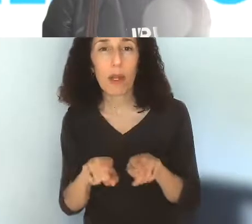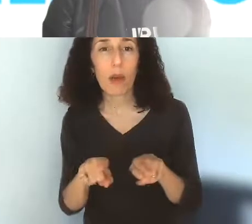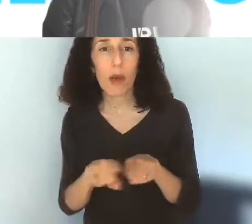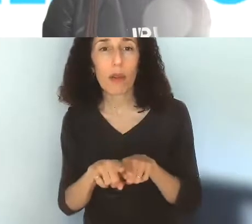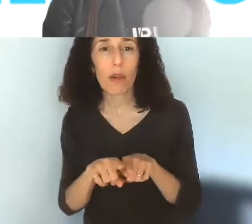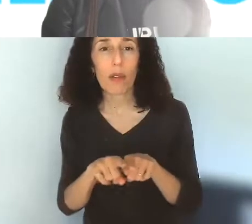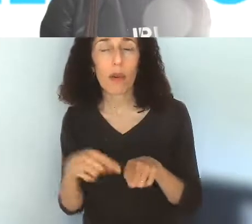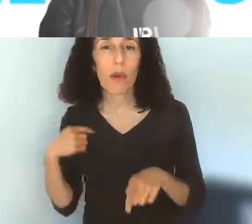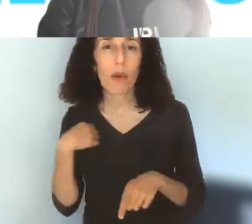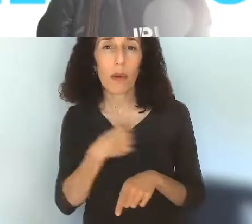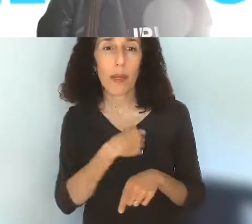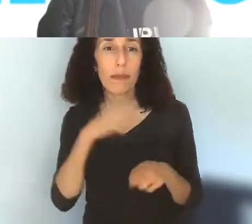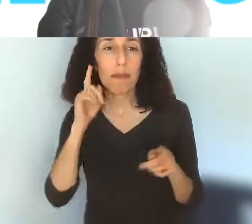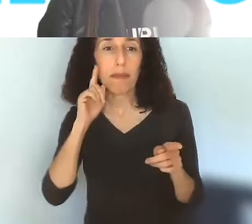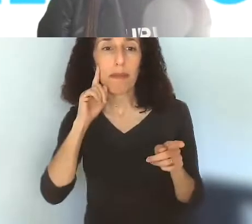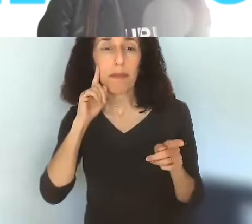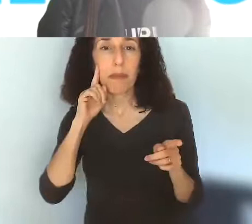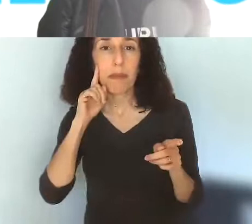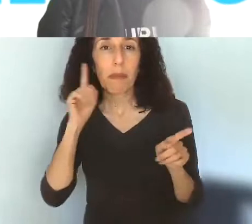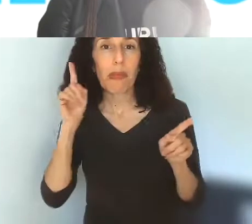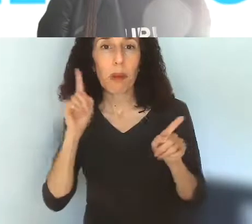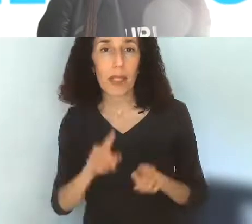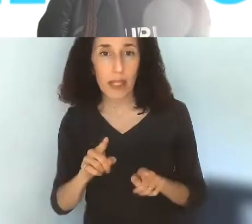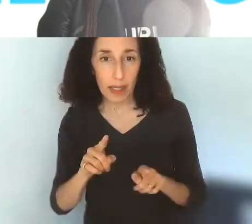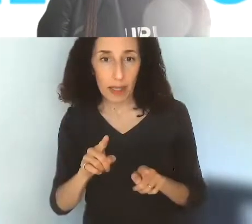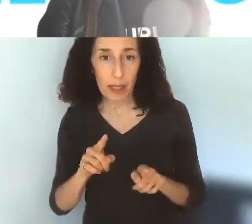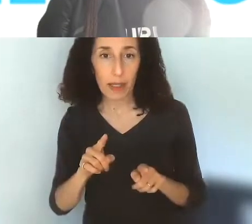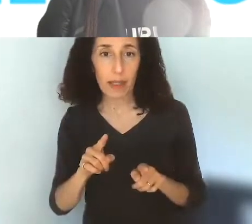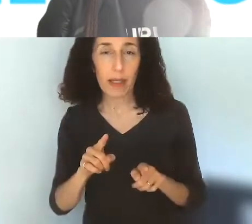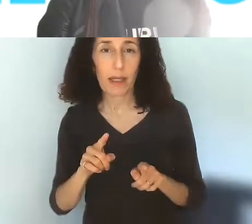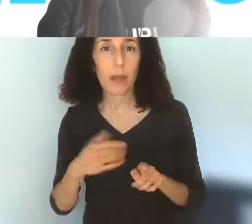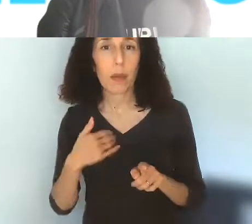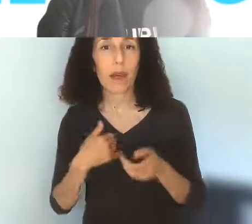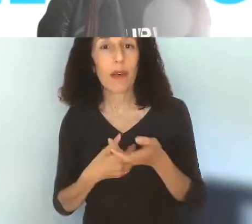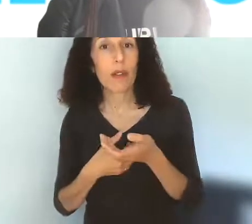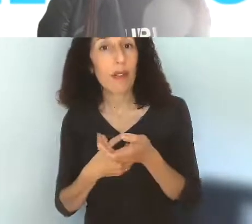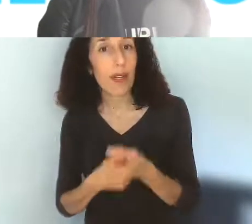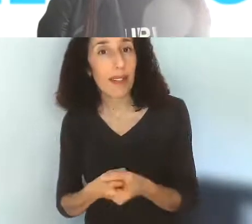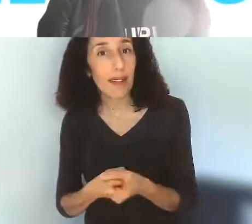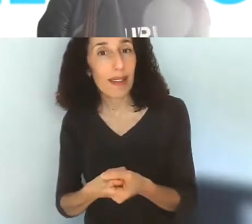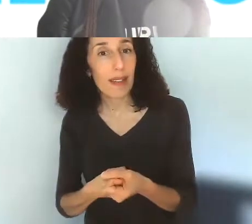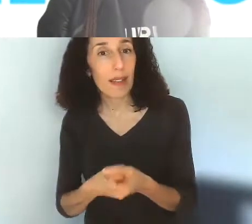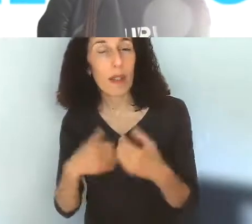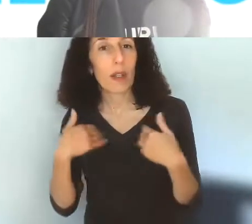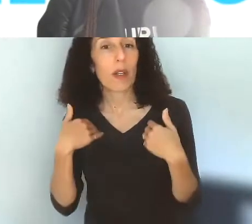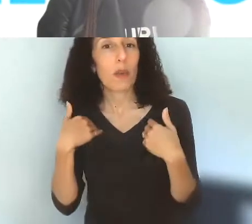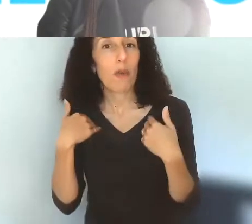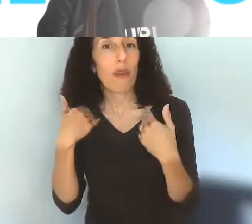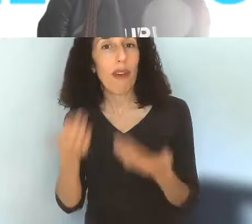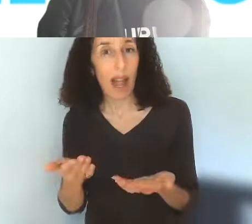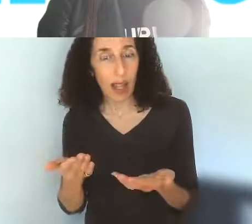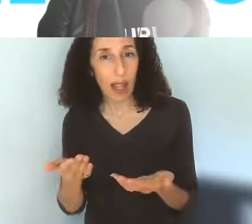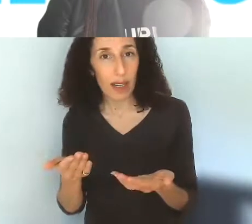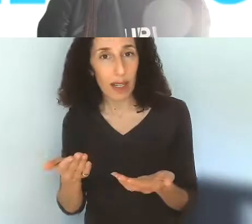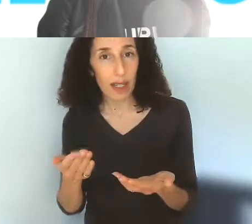tune into, you know, that trust that you said comes from as you provide that and sustaining that trust. So not just